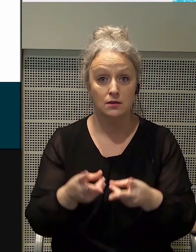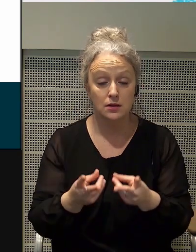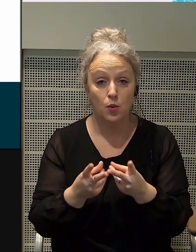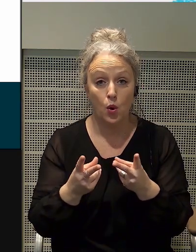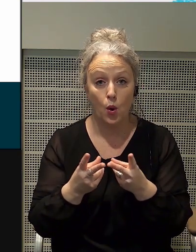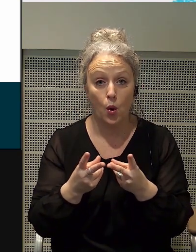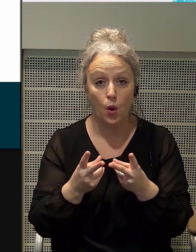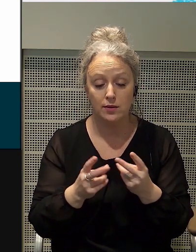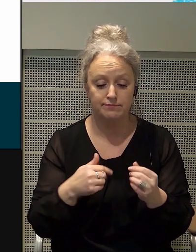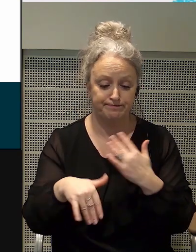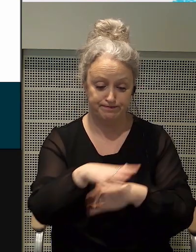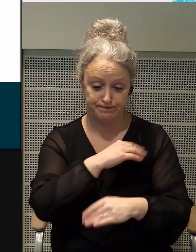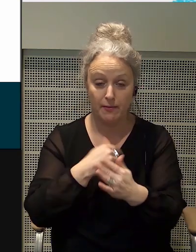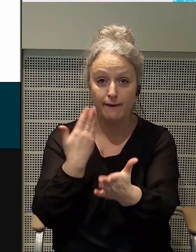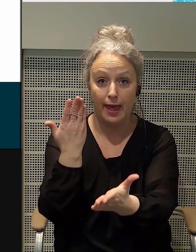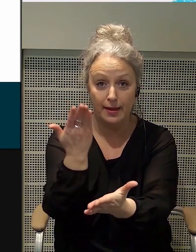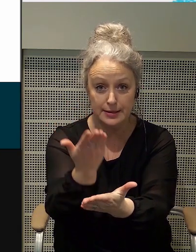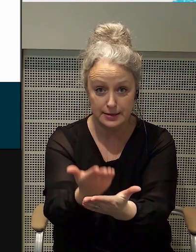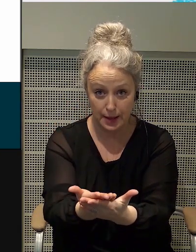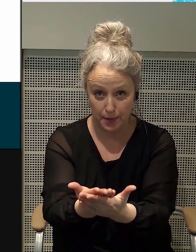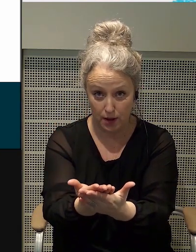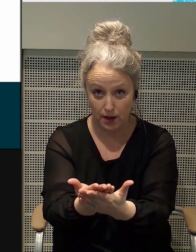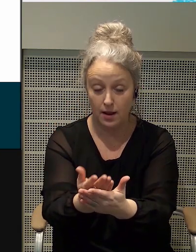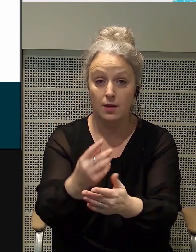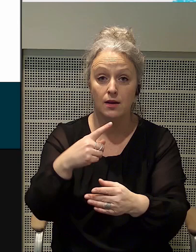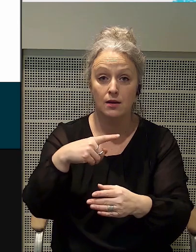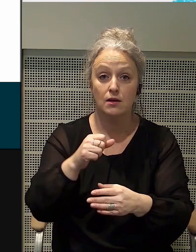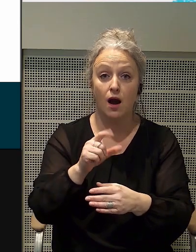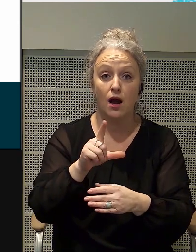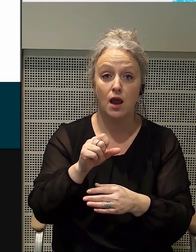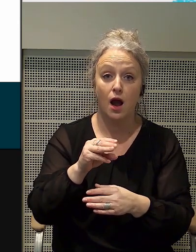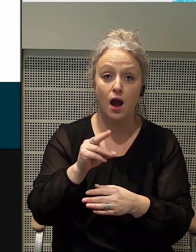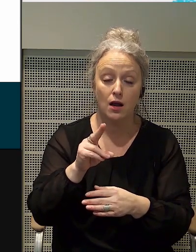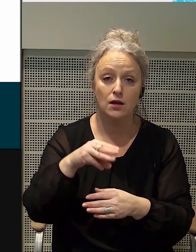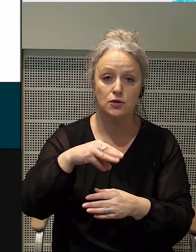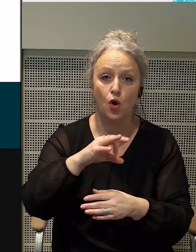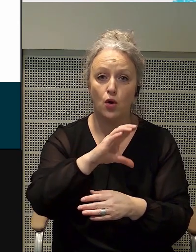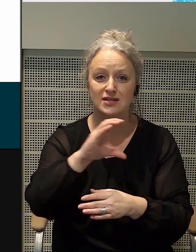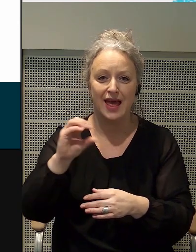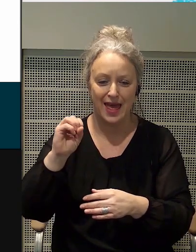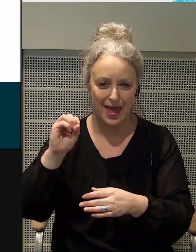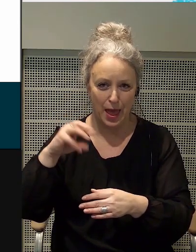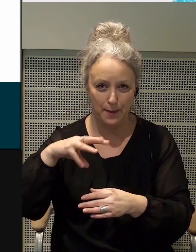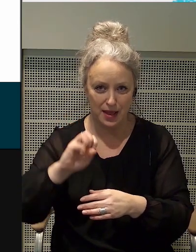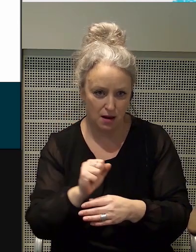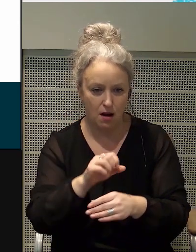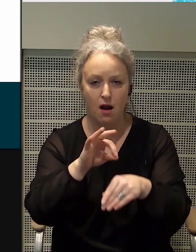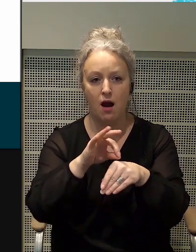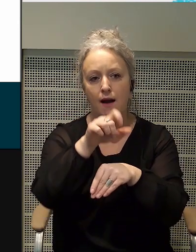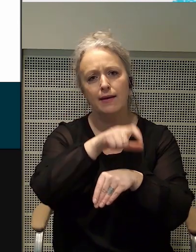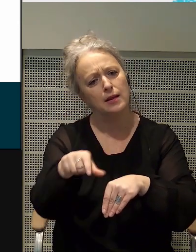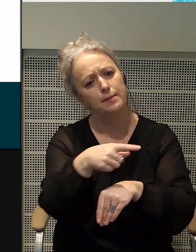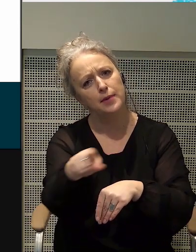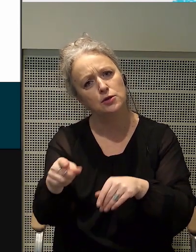in that area. And while we cannot treat it, we cannot prevent the cognitive difficulties, we can deliver timely